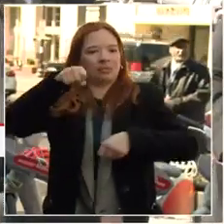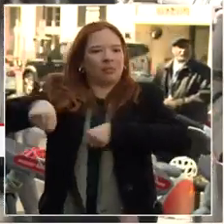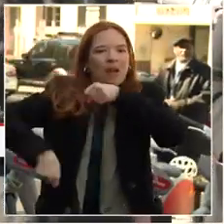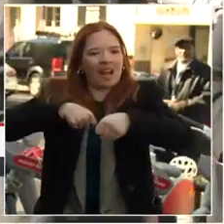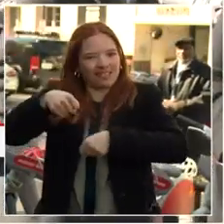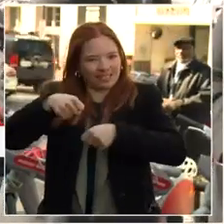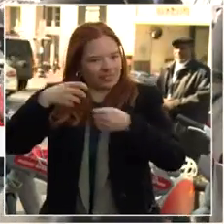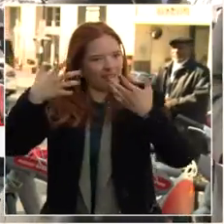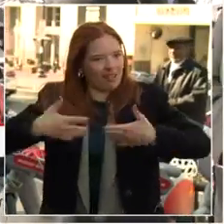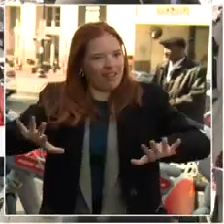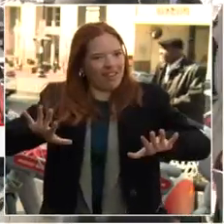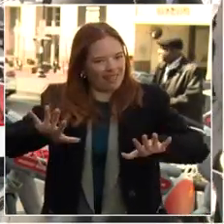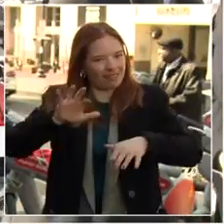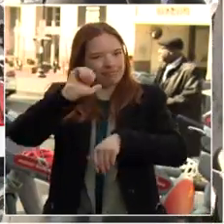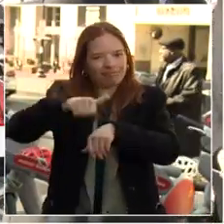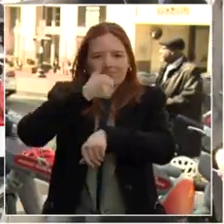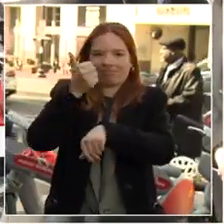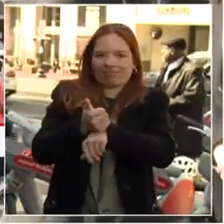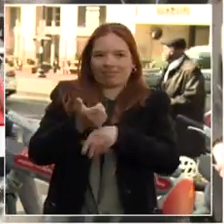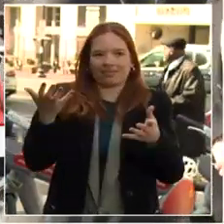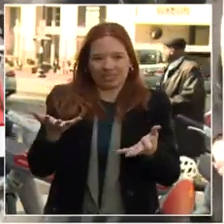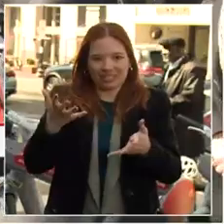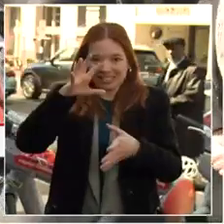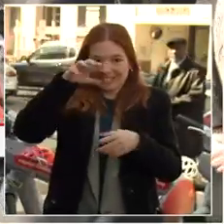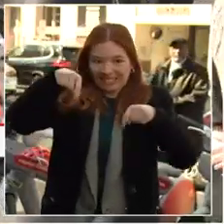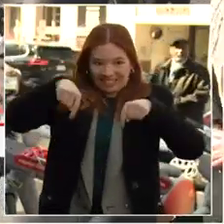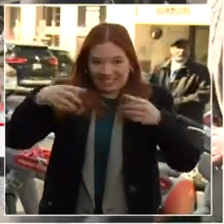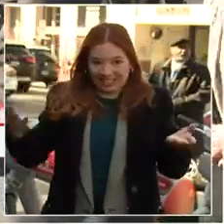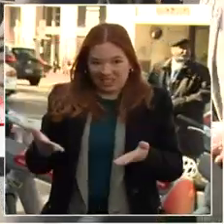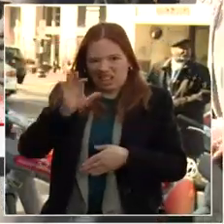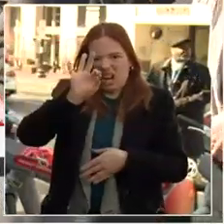Share program, including here on 9th Street.